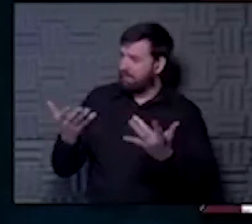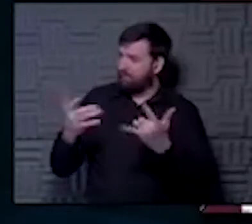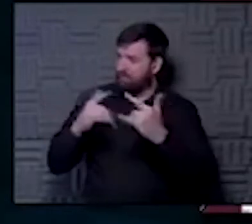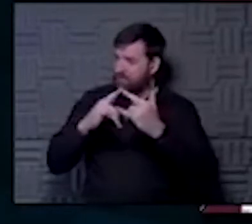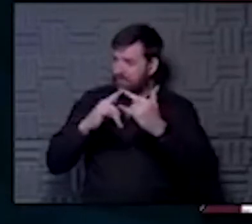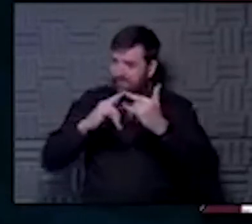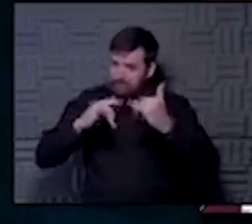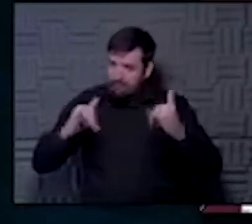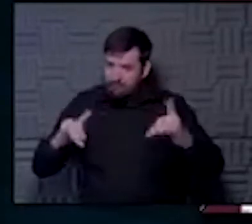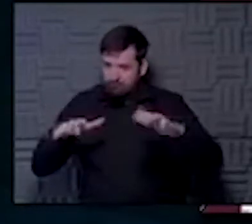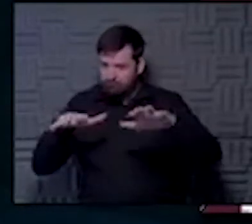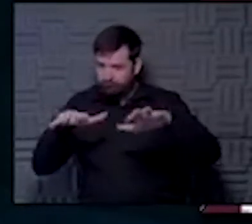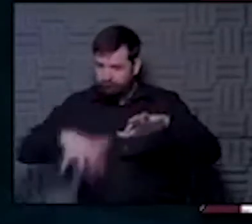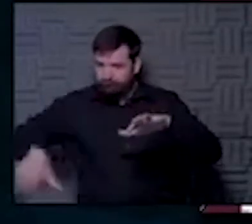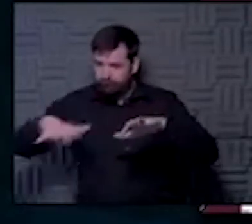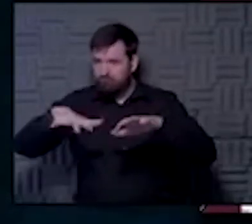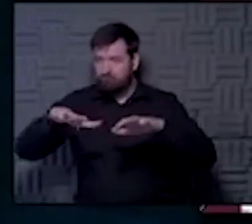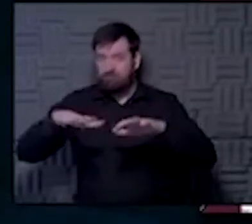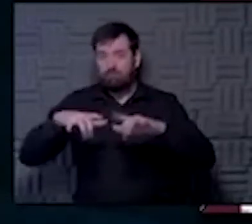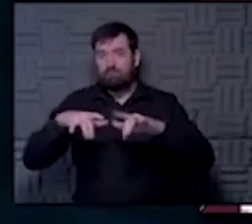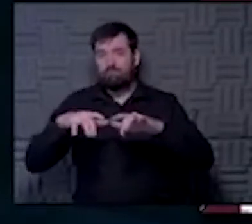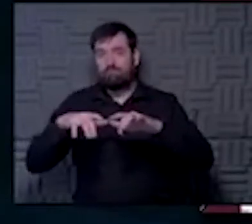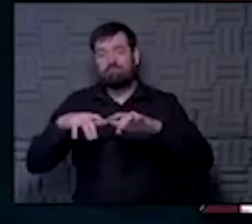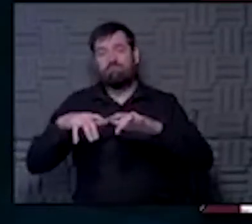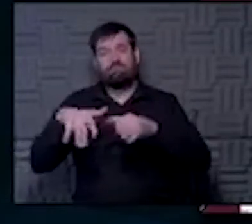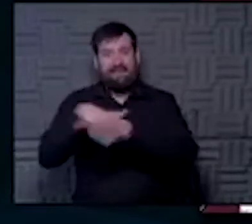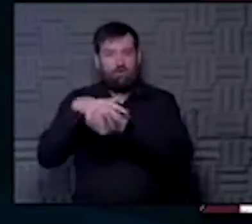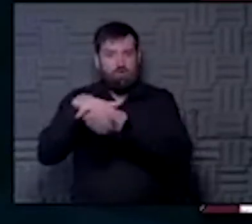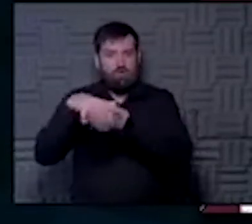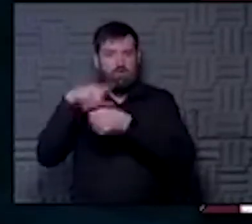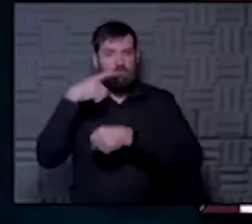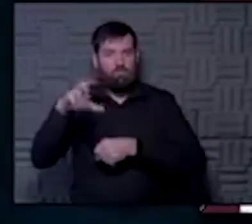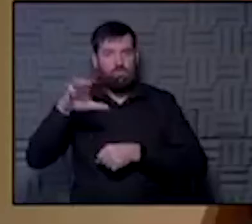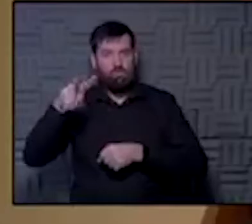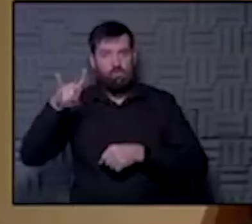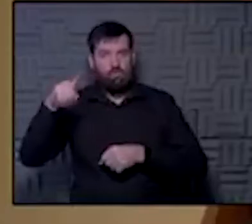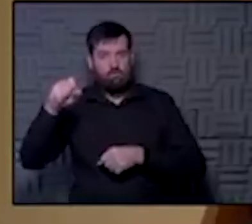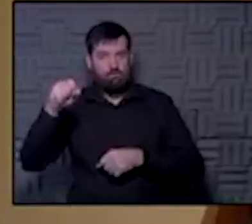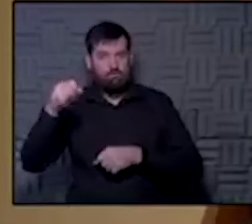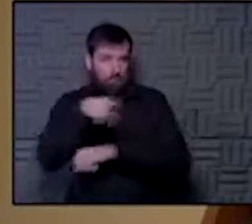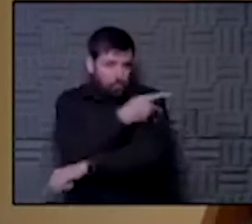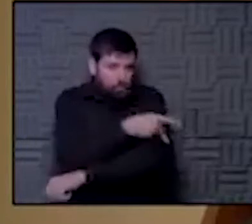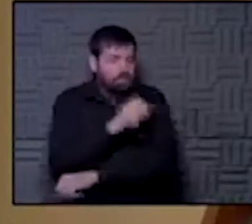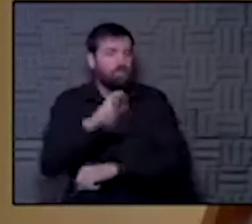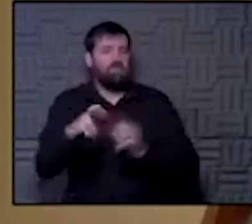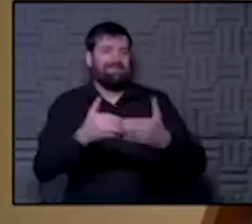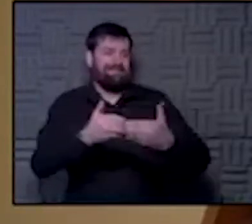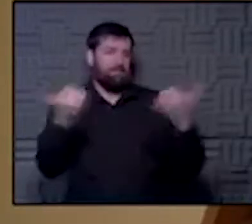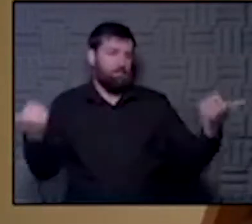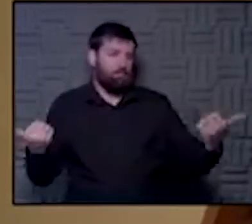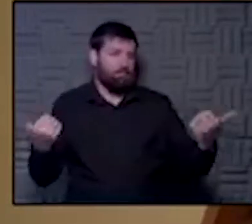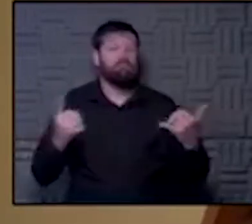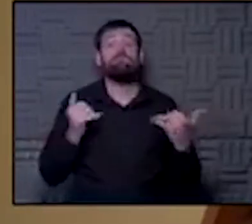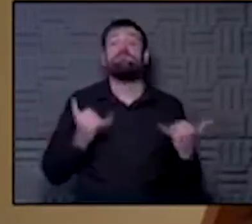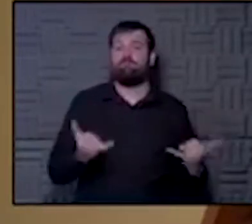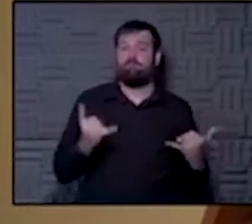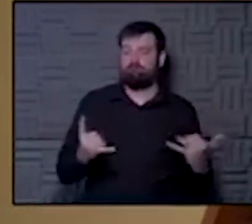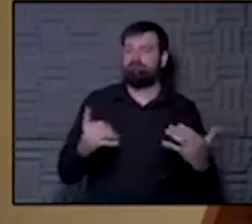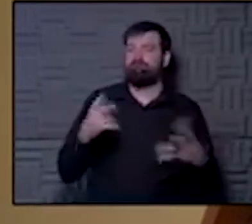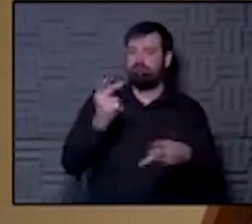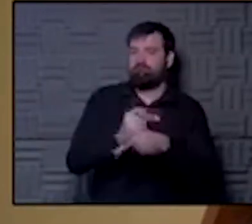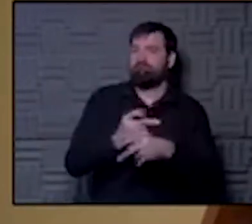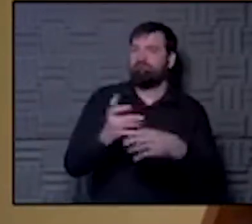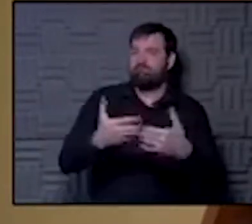infusion patients, or is this a different area for the COVID-19 patients who are getting infused? Yeah, currently we are keeping them separate from